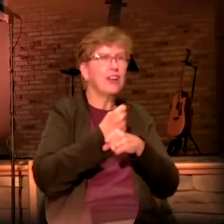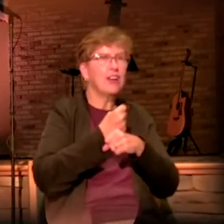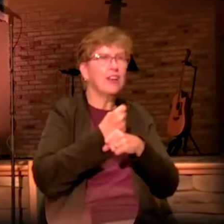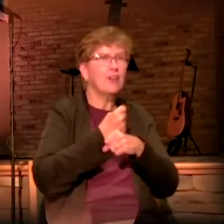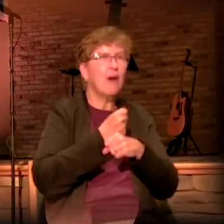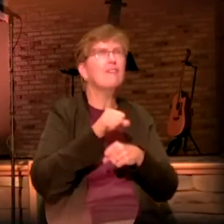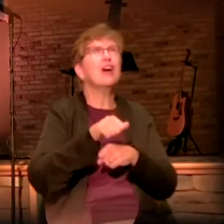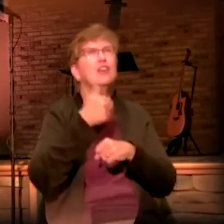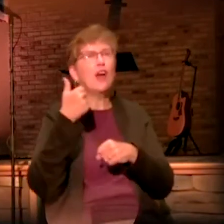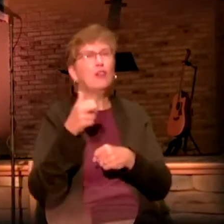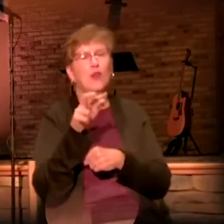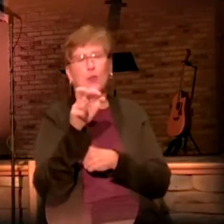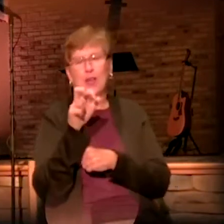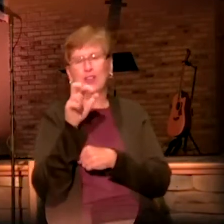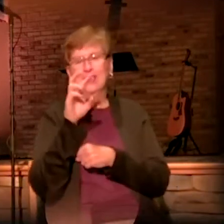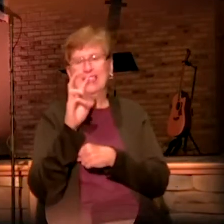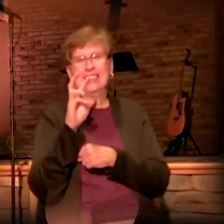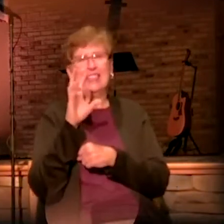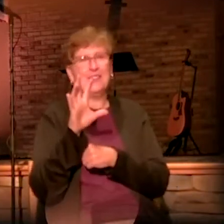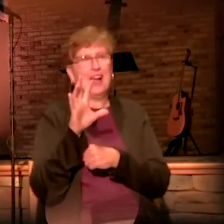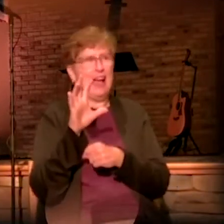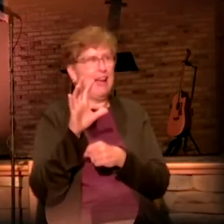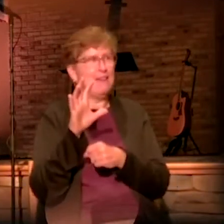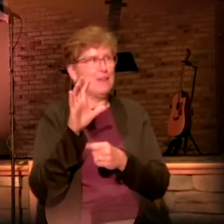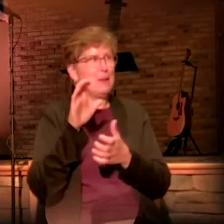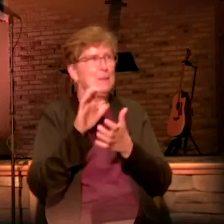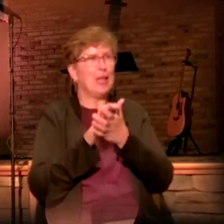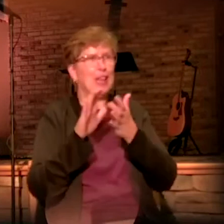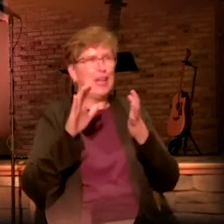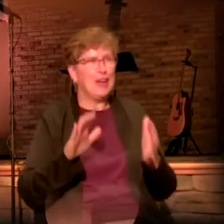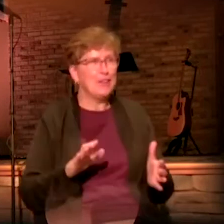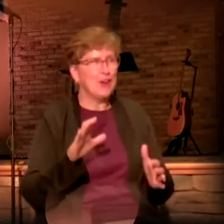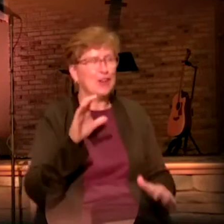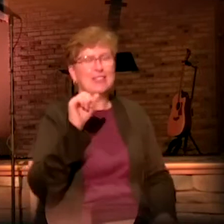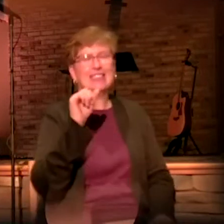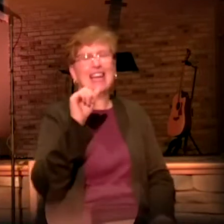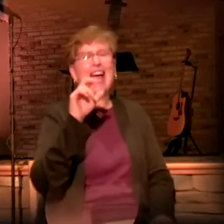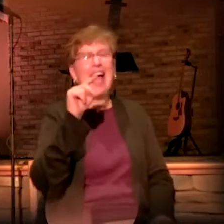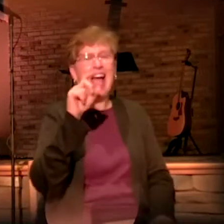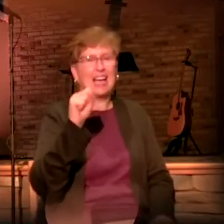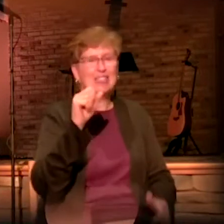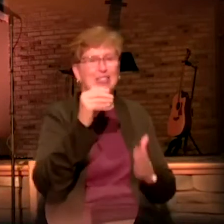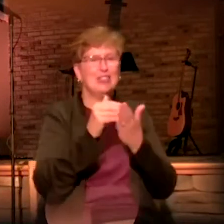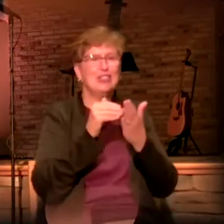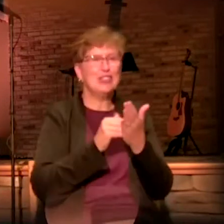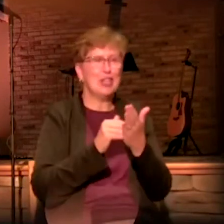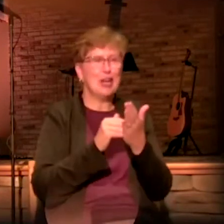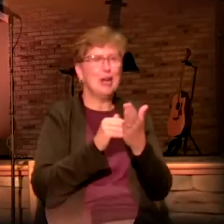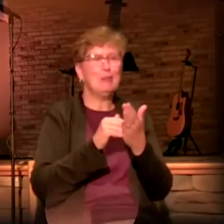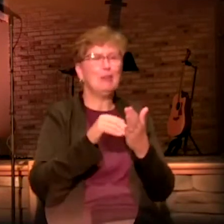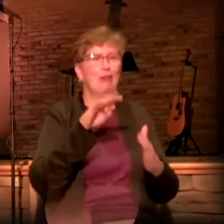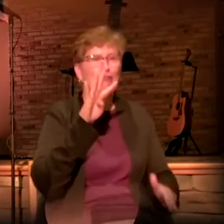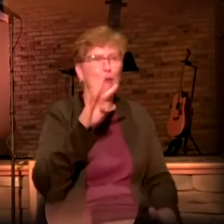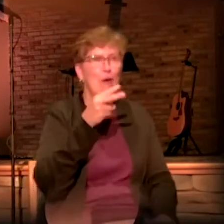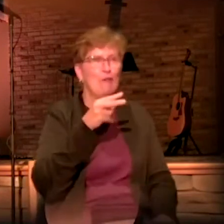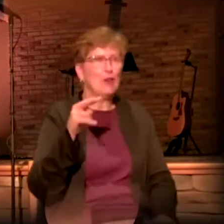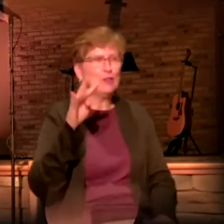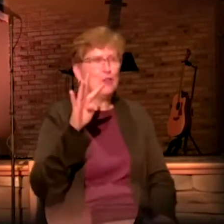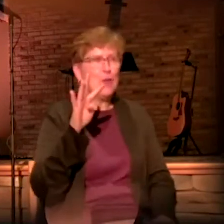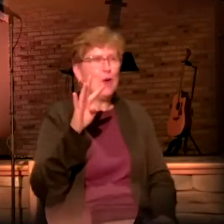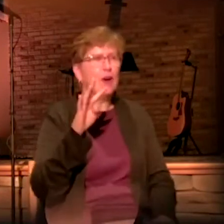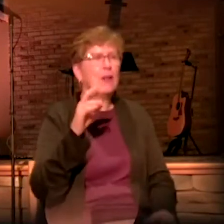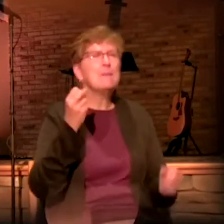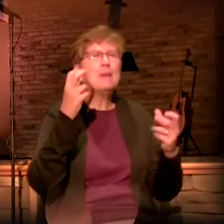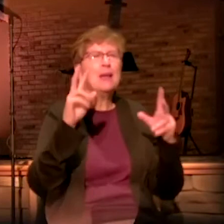another 365 believers. Acts chapter 4, verse 4, next verse, it says, "Many who heard the